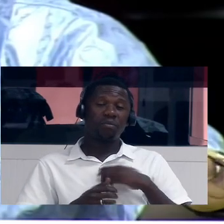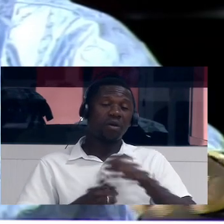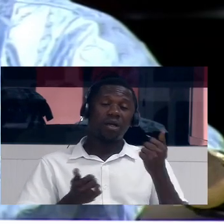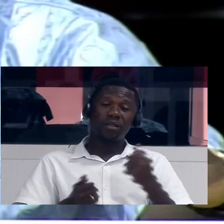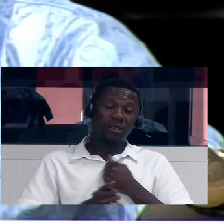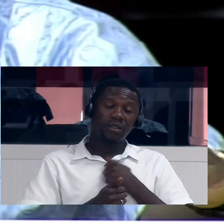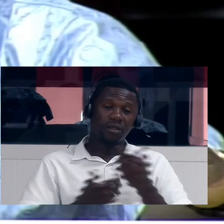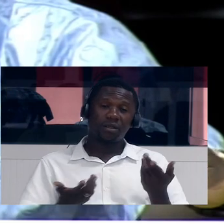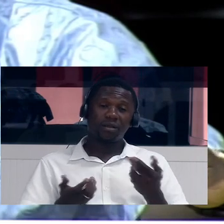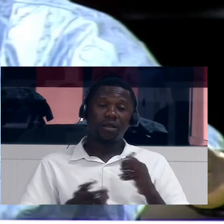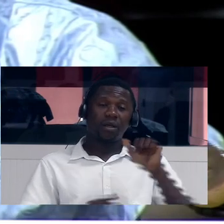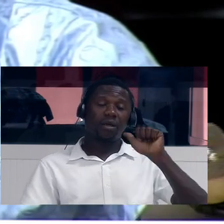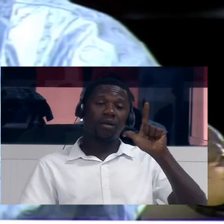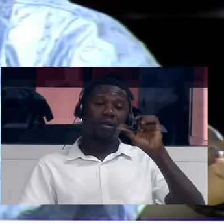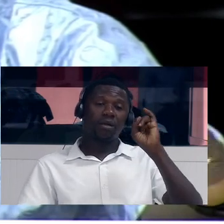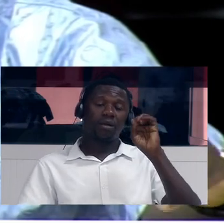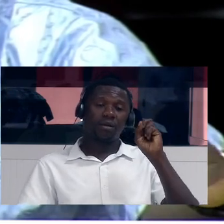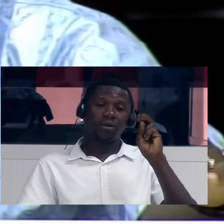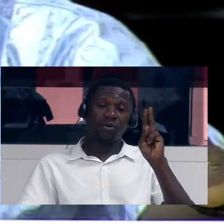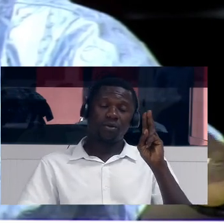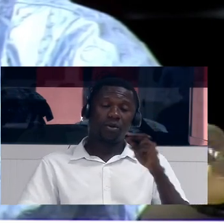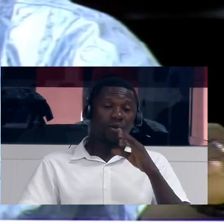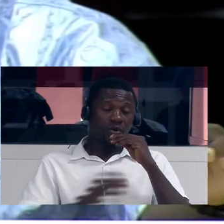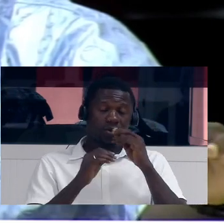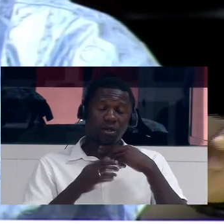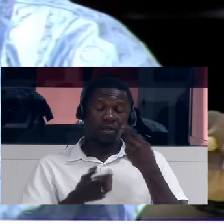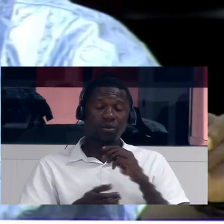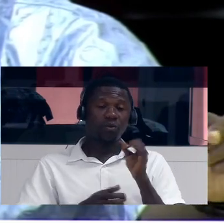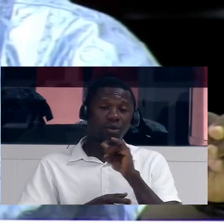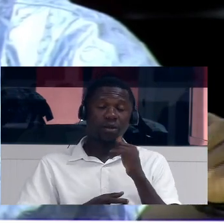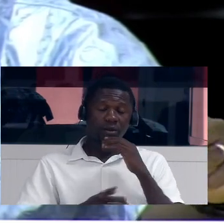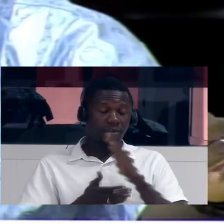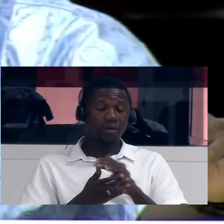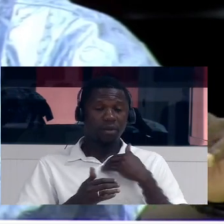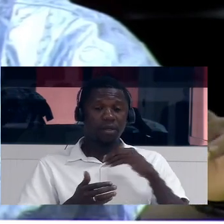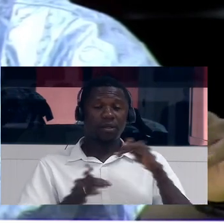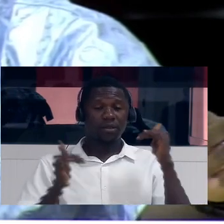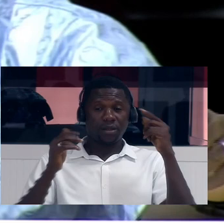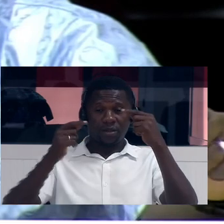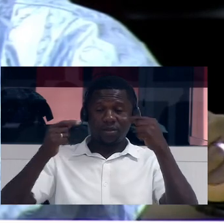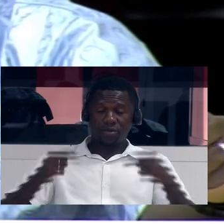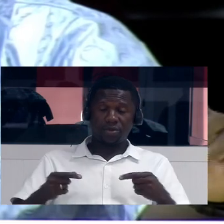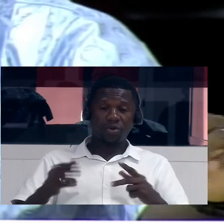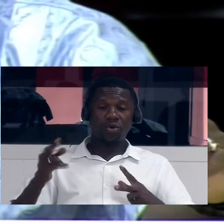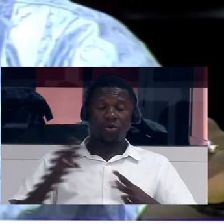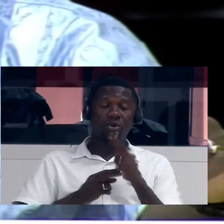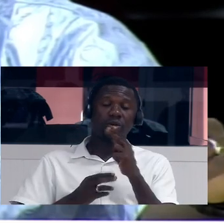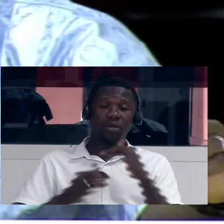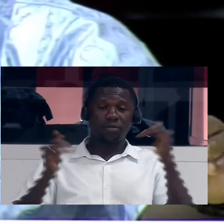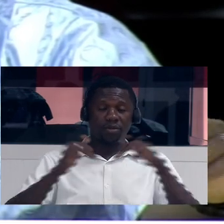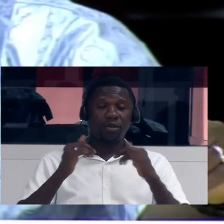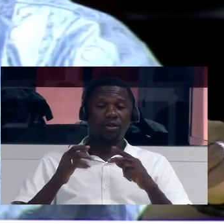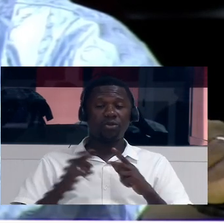stance, which remains, and I assume, that my statement cut the meeting short, as I told them that we were